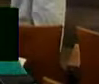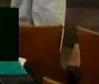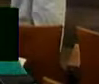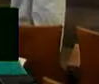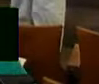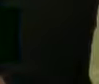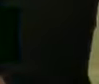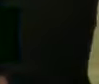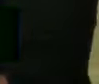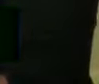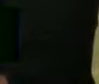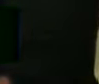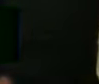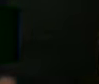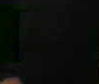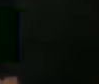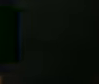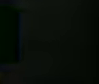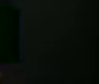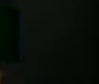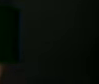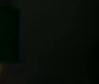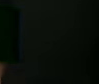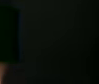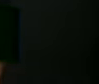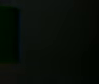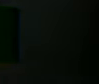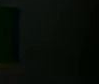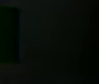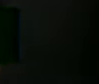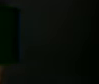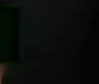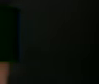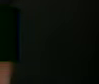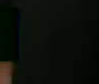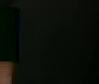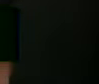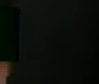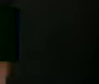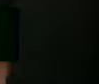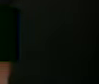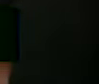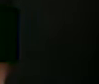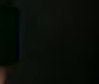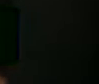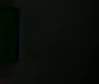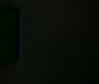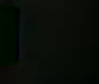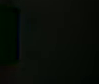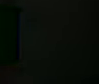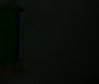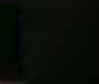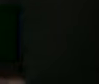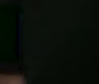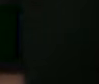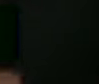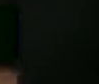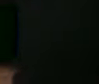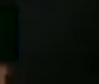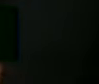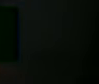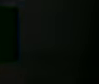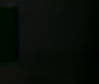a mess. I said she was too young. Welcome to parenthood. Yeah, that's what I was afraid of. You're going to be a father in just a few